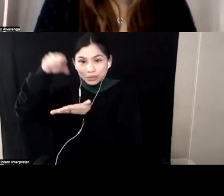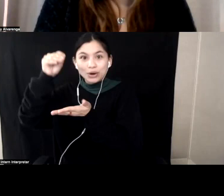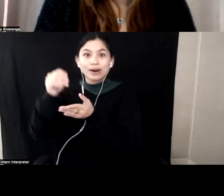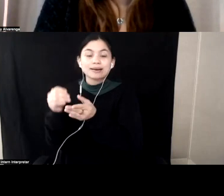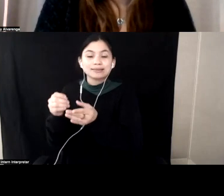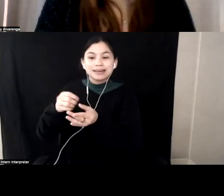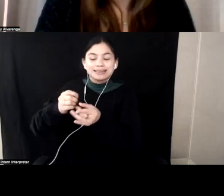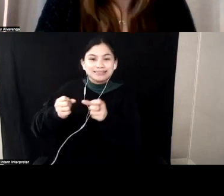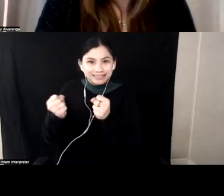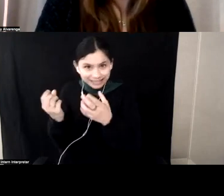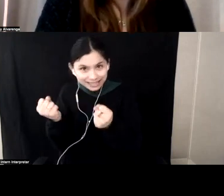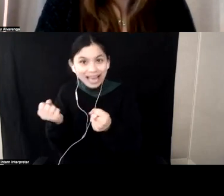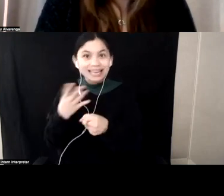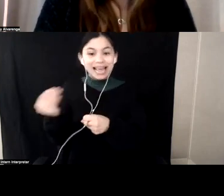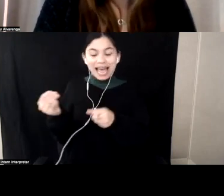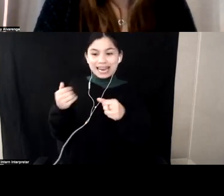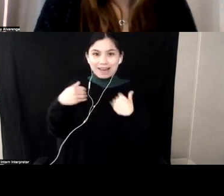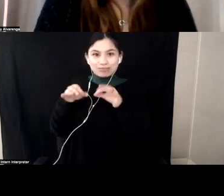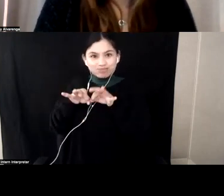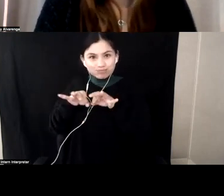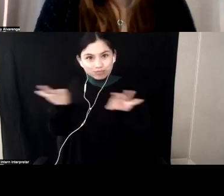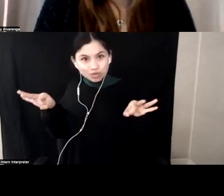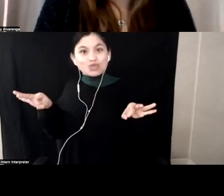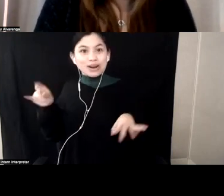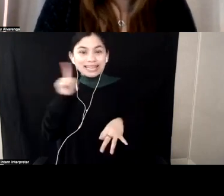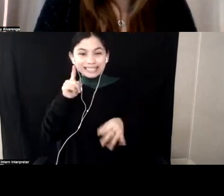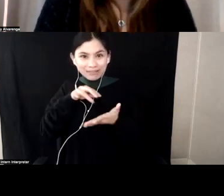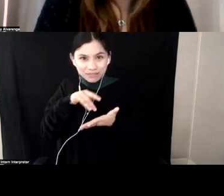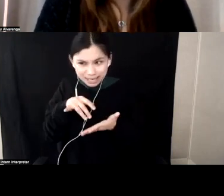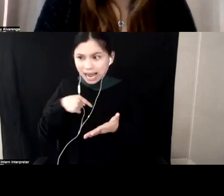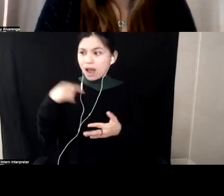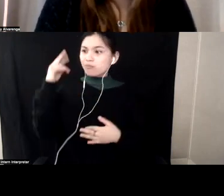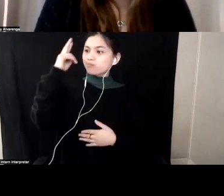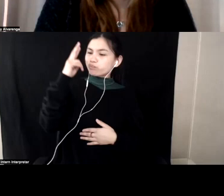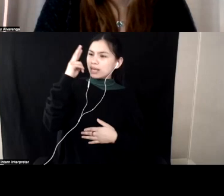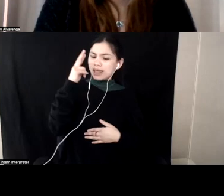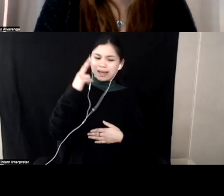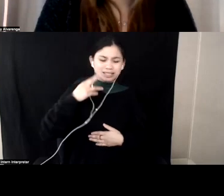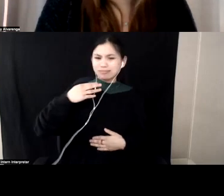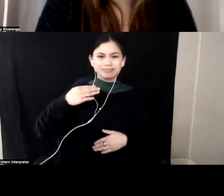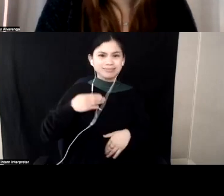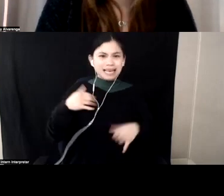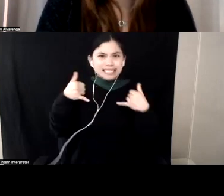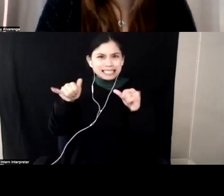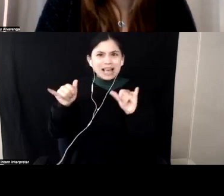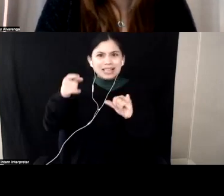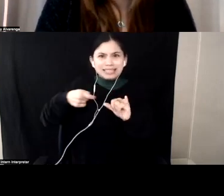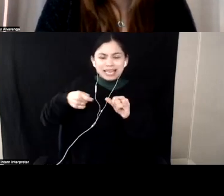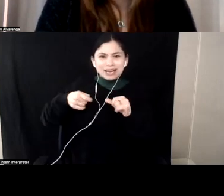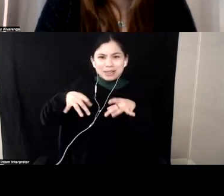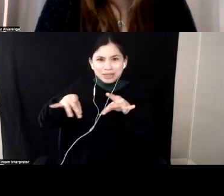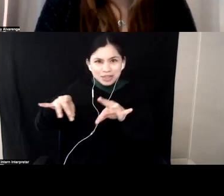degree in sign language, and realized I don't think I'm done, and transferred to